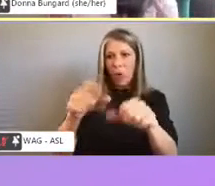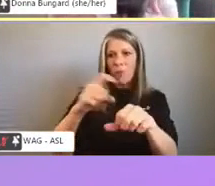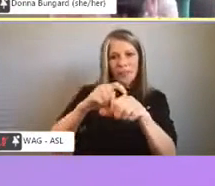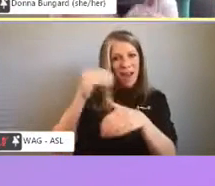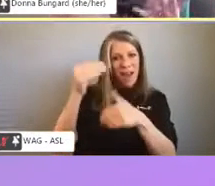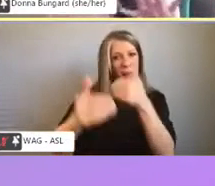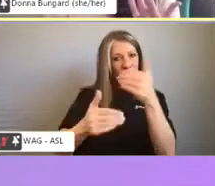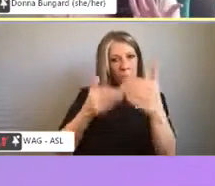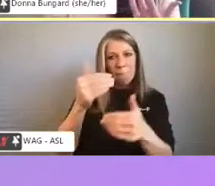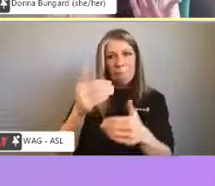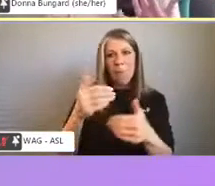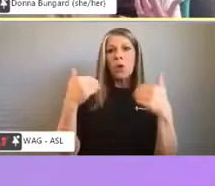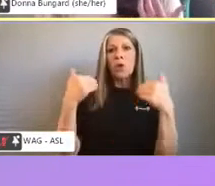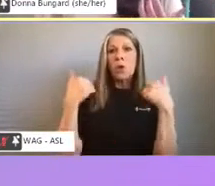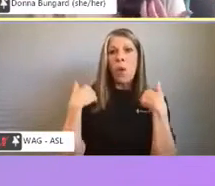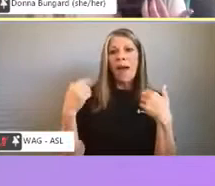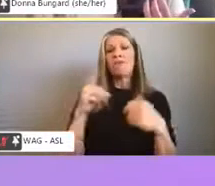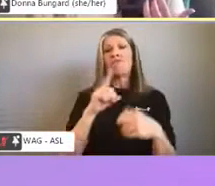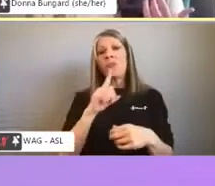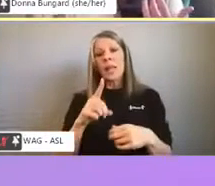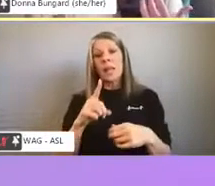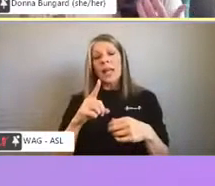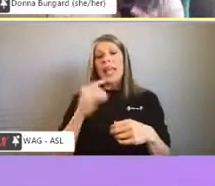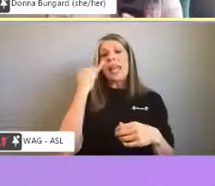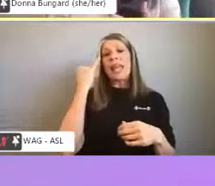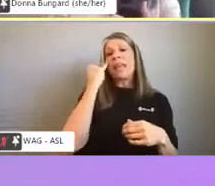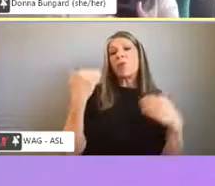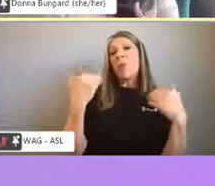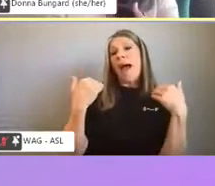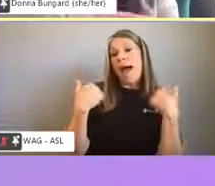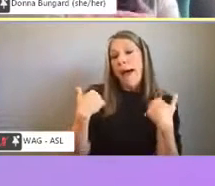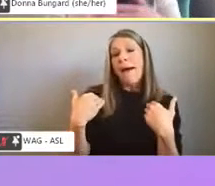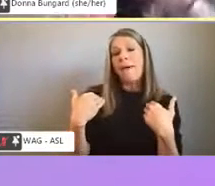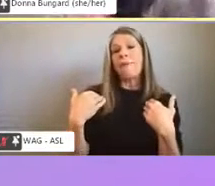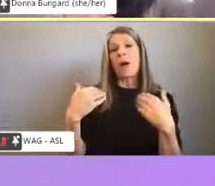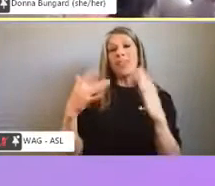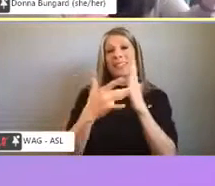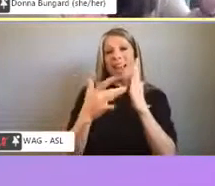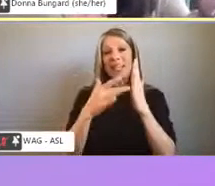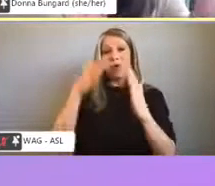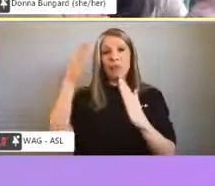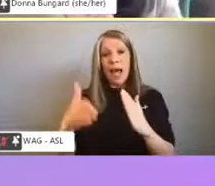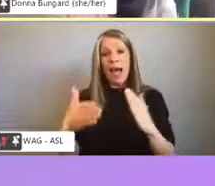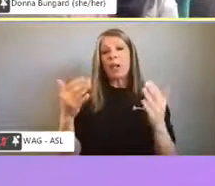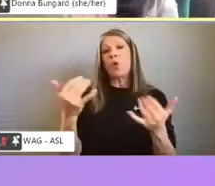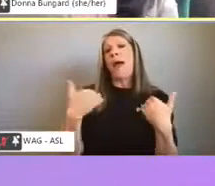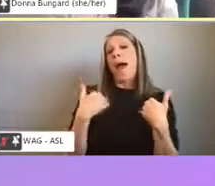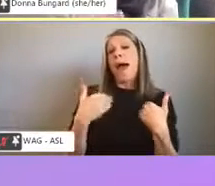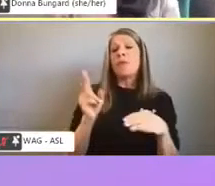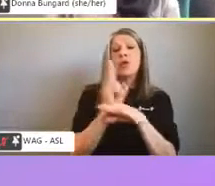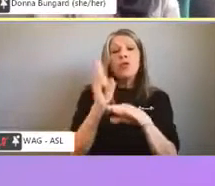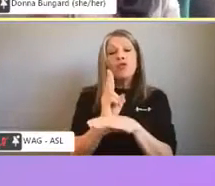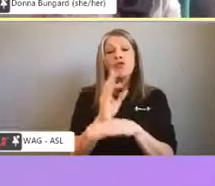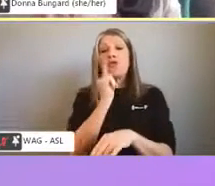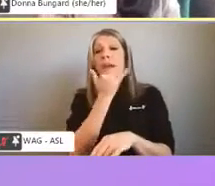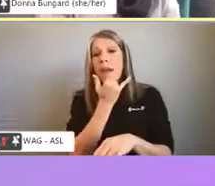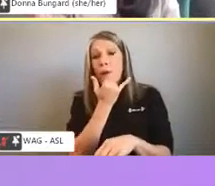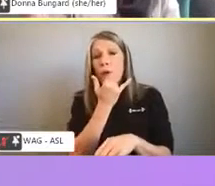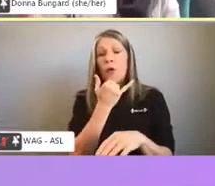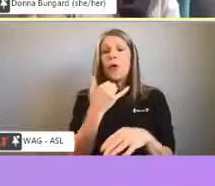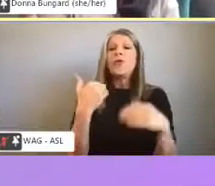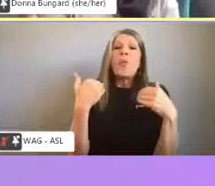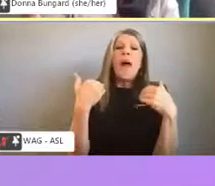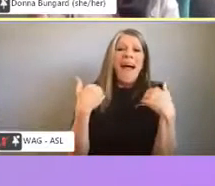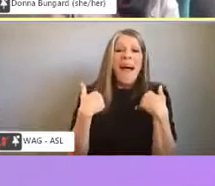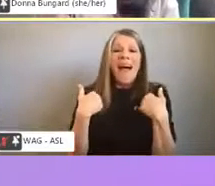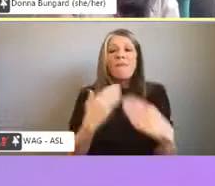time. You have a cron job if you're on the technical side. You have a user error on a content side. You have